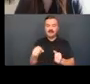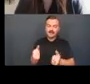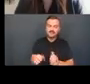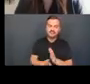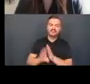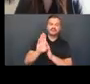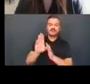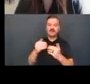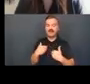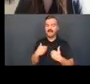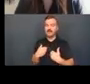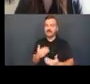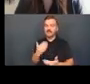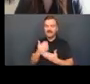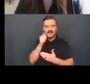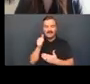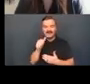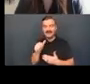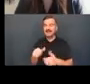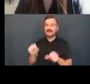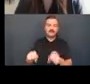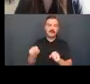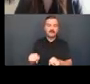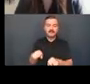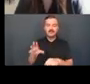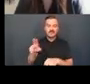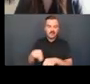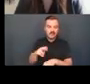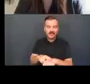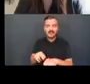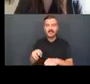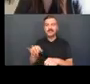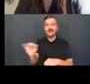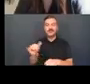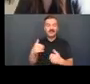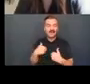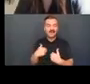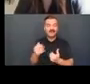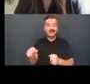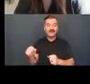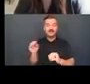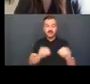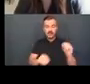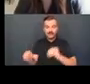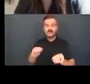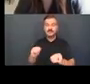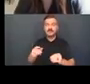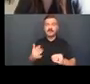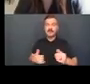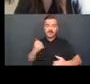their basic or innate capabilities, including the abilities for sensation, movement, emotion,